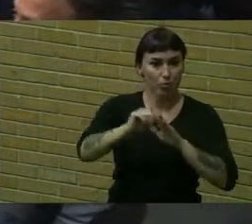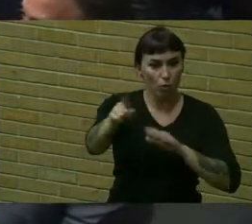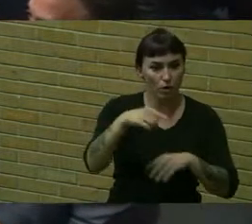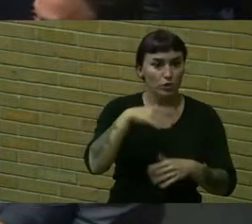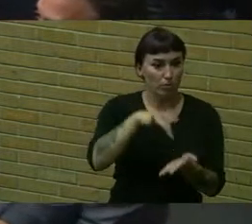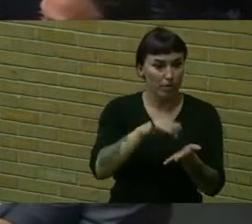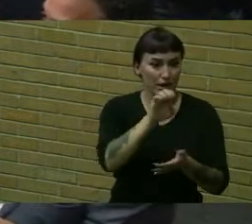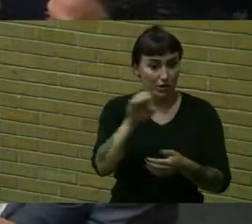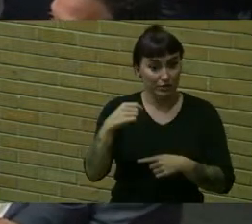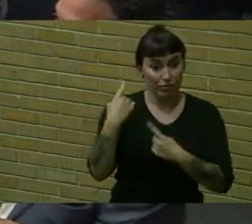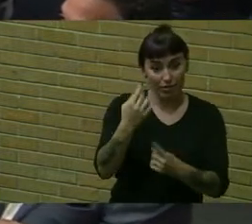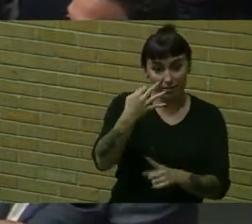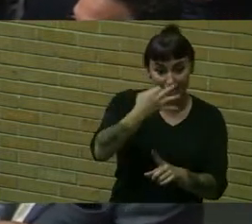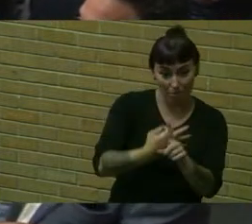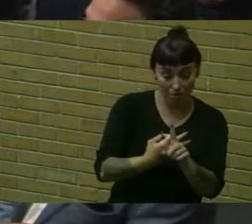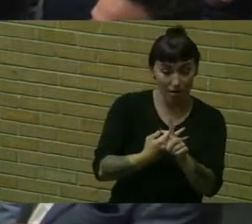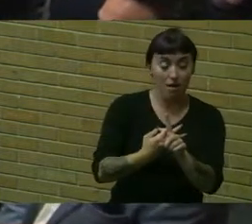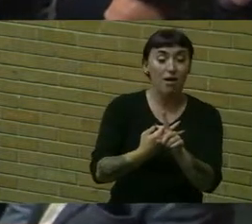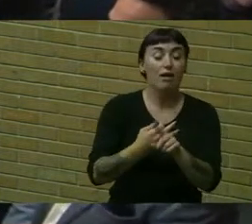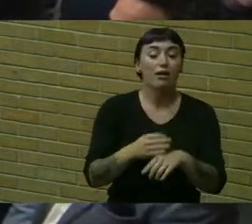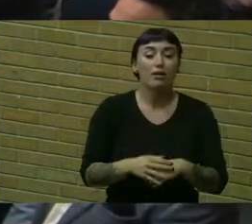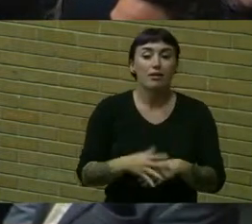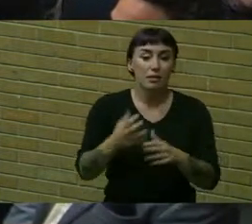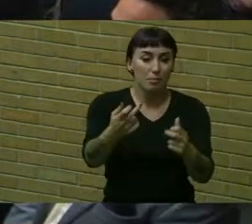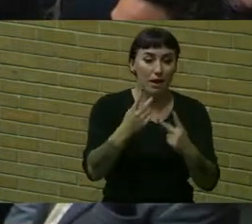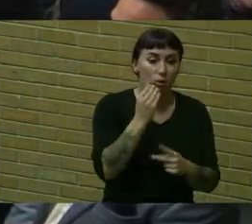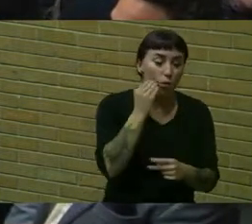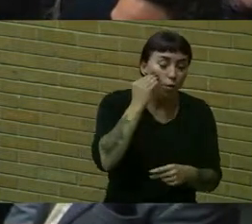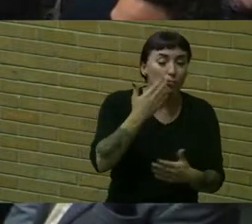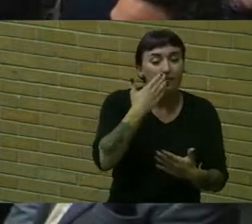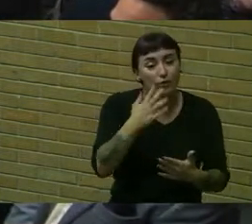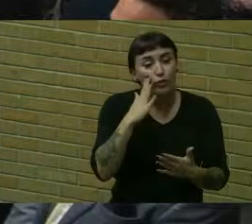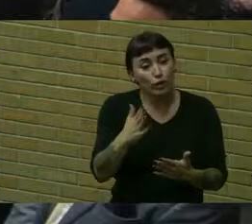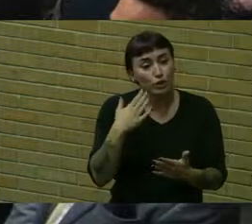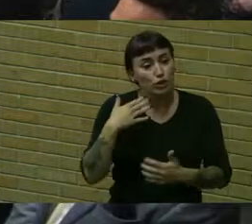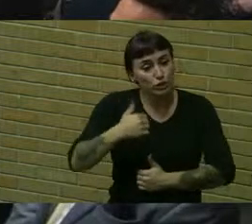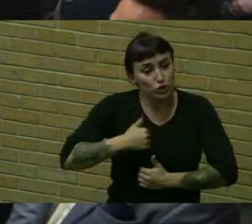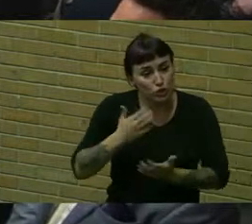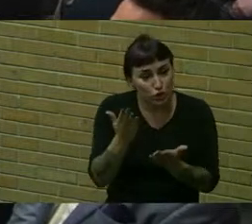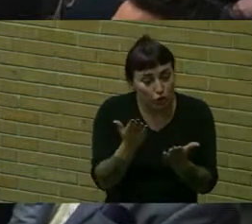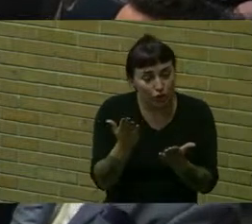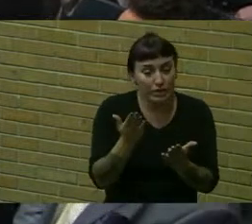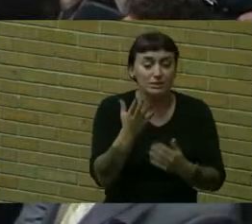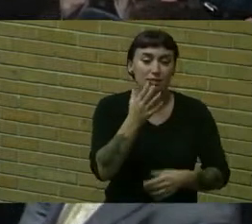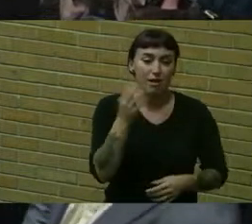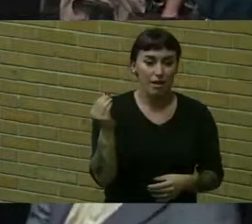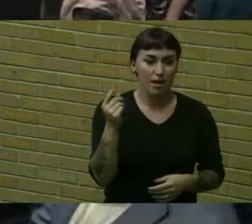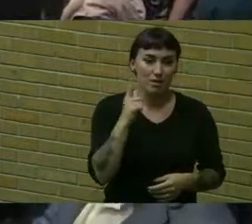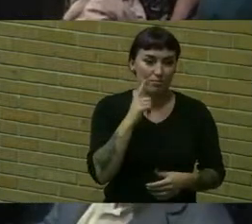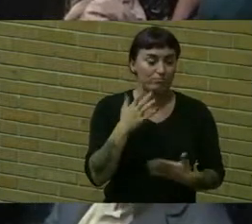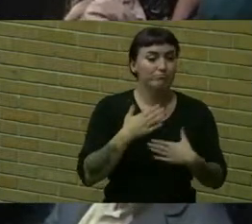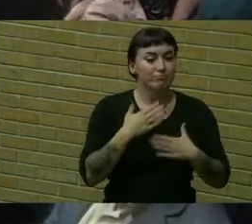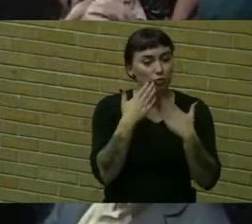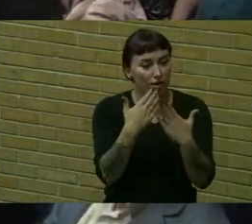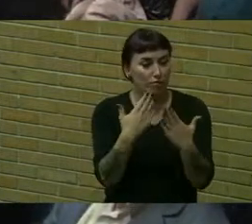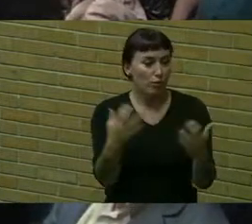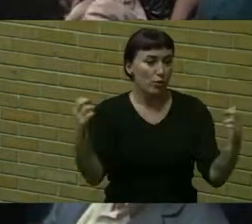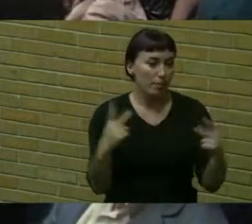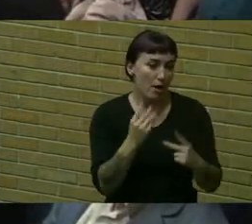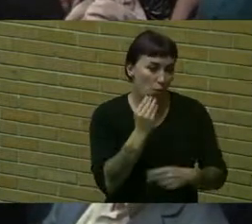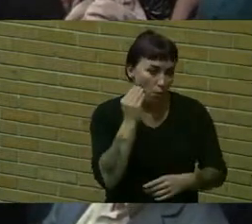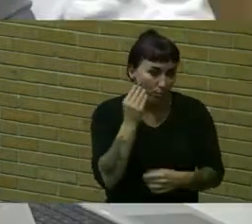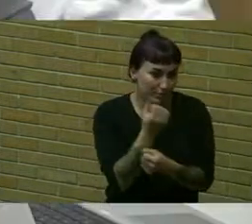for the last 9 months and are finally home. We thank you for your service, and we are grateful that you are home